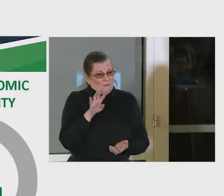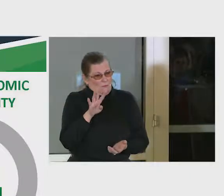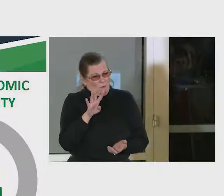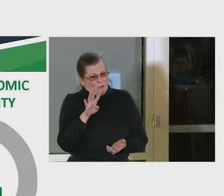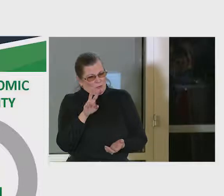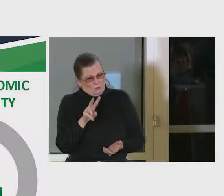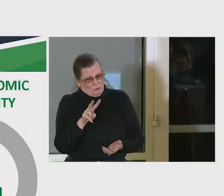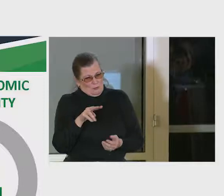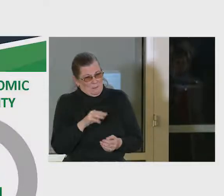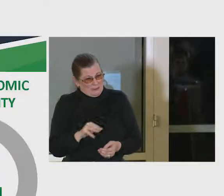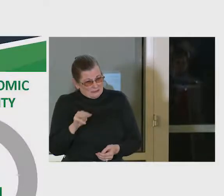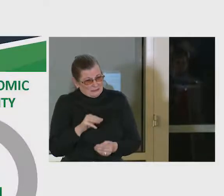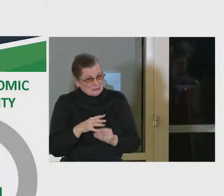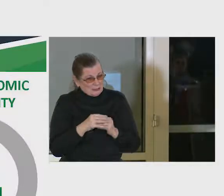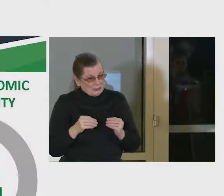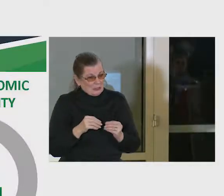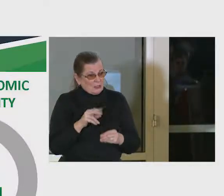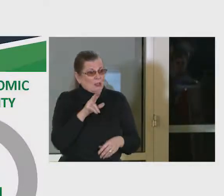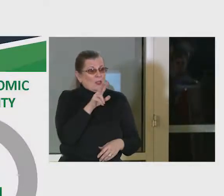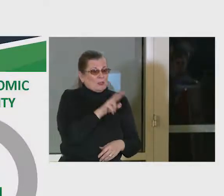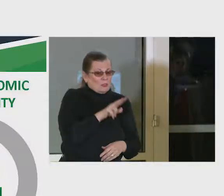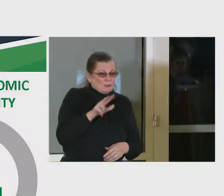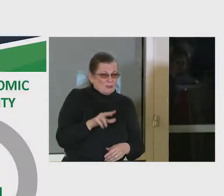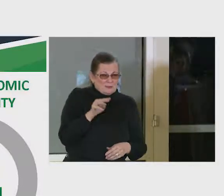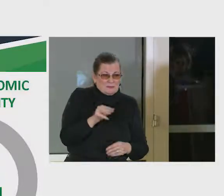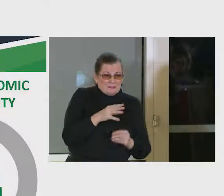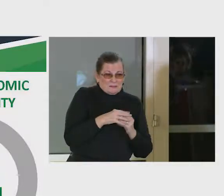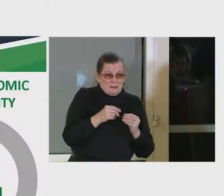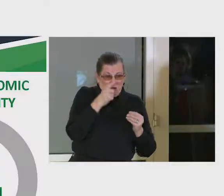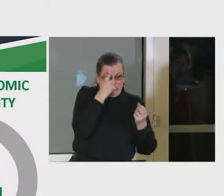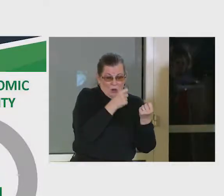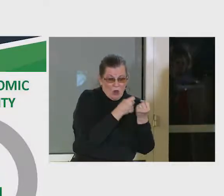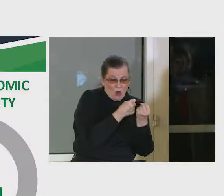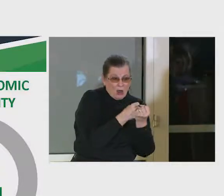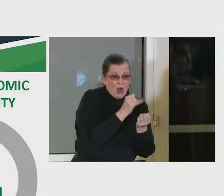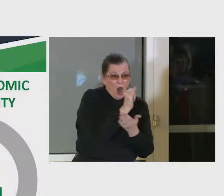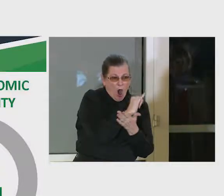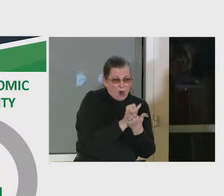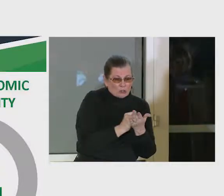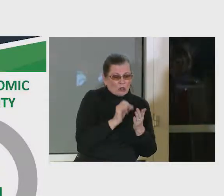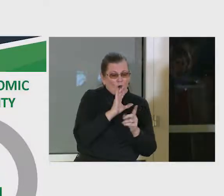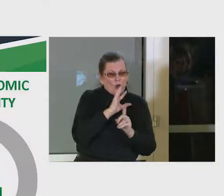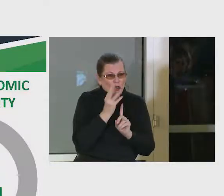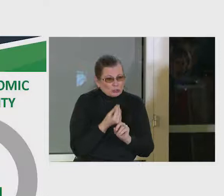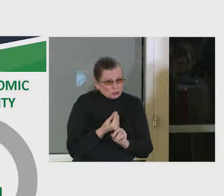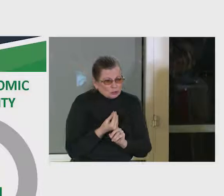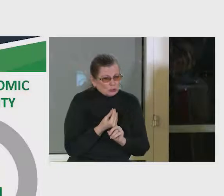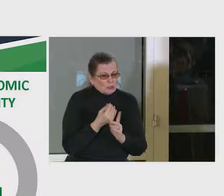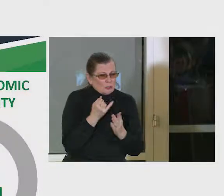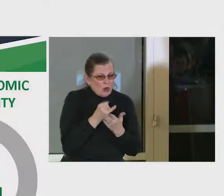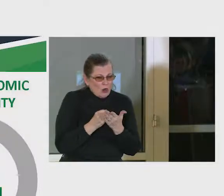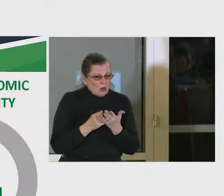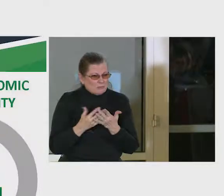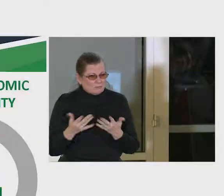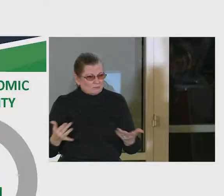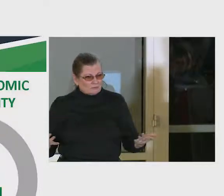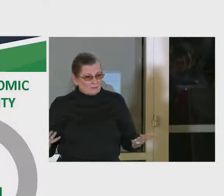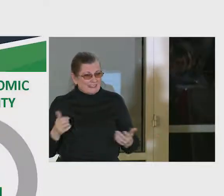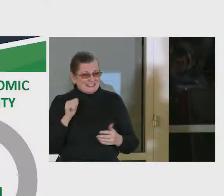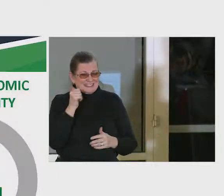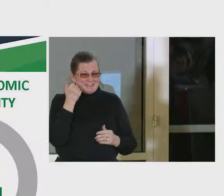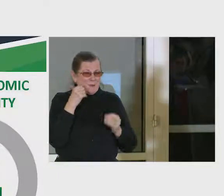million investment to support arts and cultural programming, $19 million so that more than 10,000 young people can